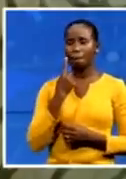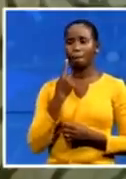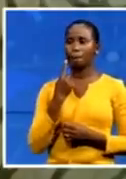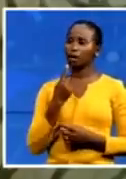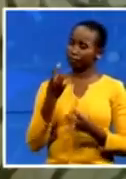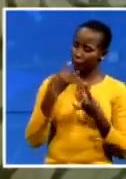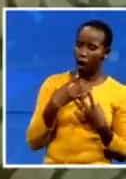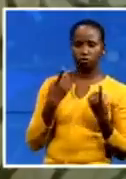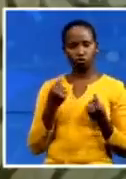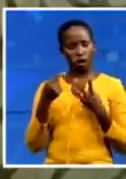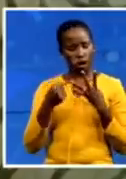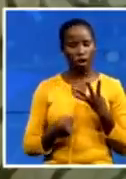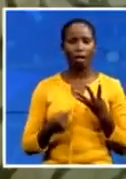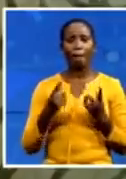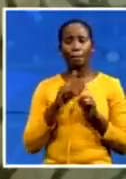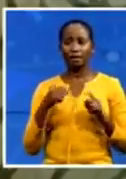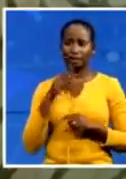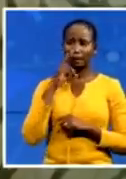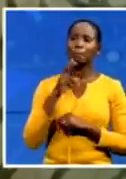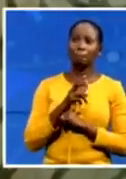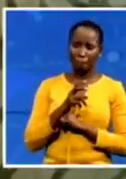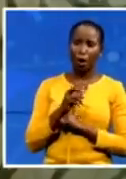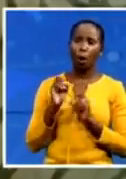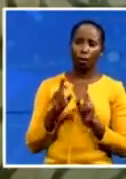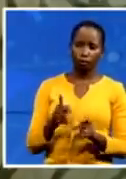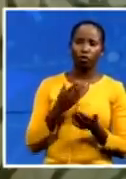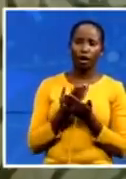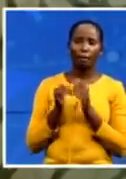that I can bring to people who might not otherwise have them. Can you perhaps give us